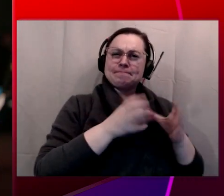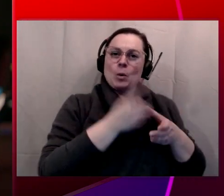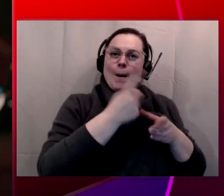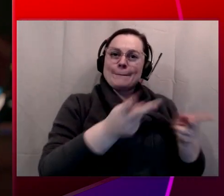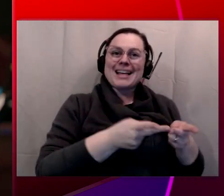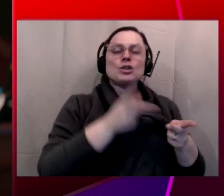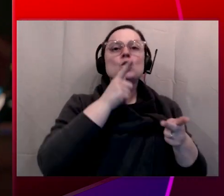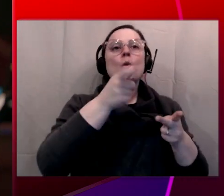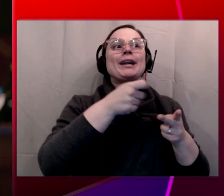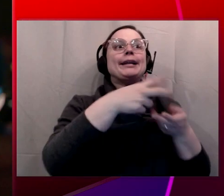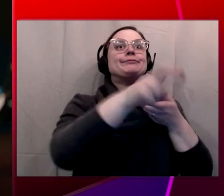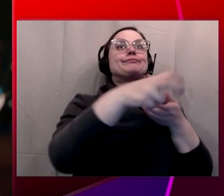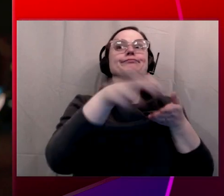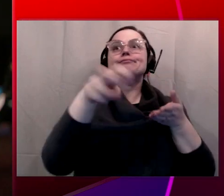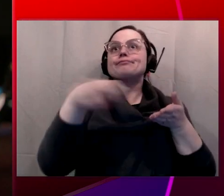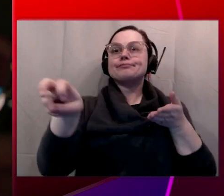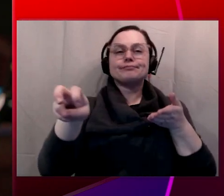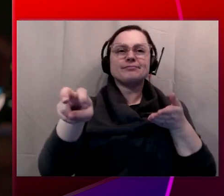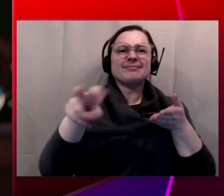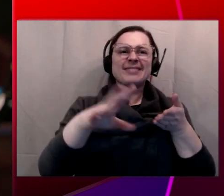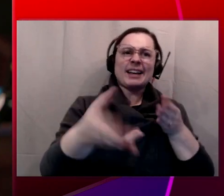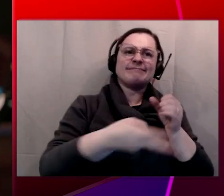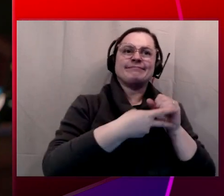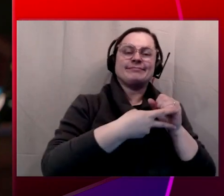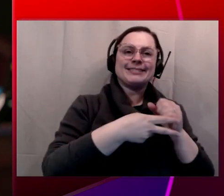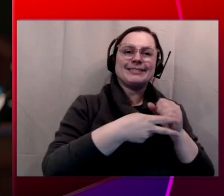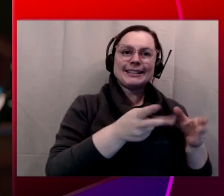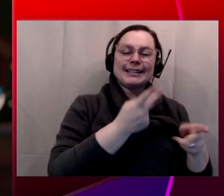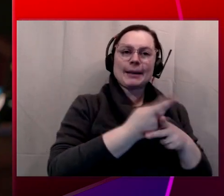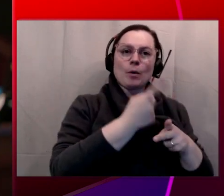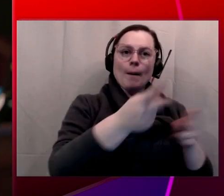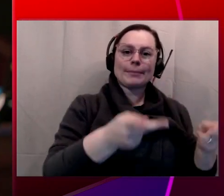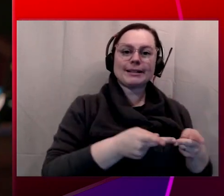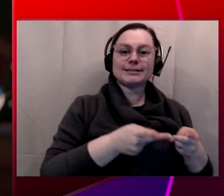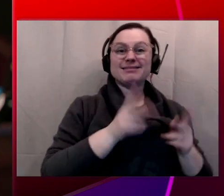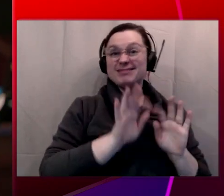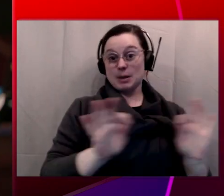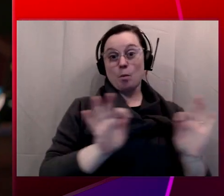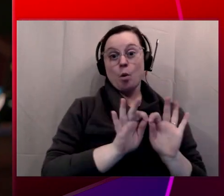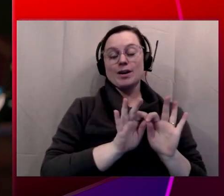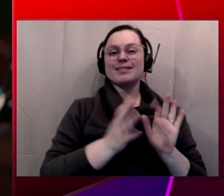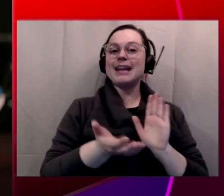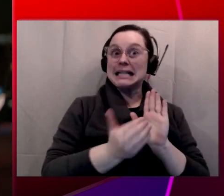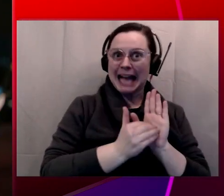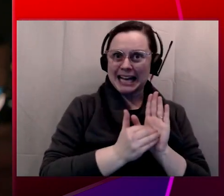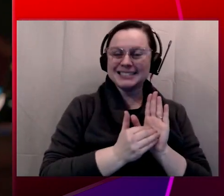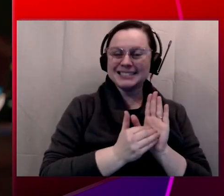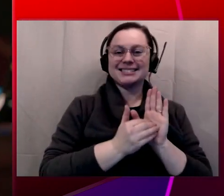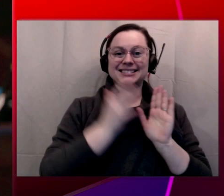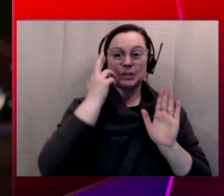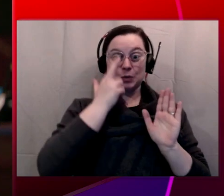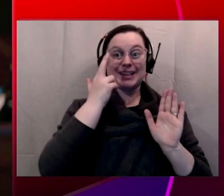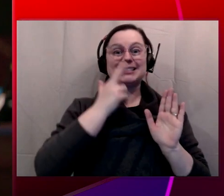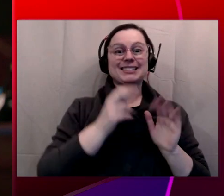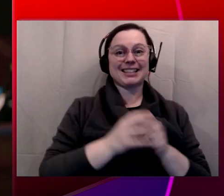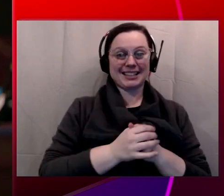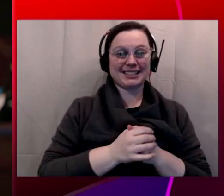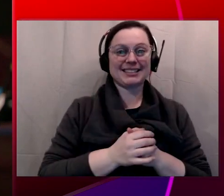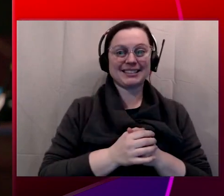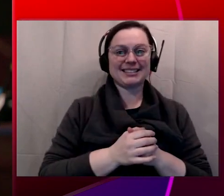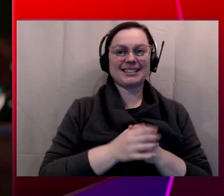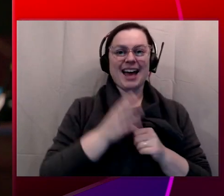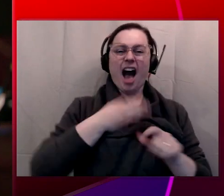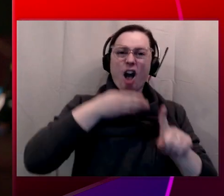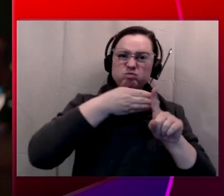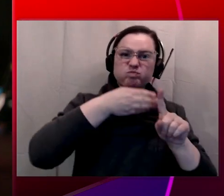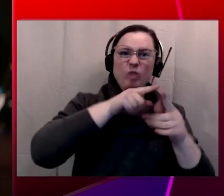out, and then it's important. So then again, that makes why I indeed pick those tools.